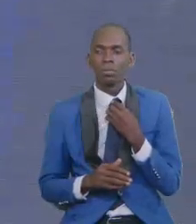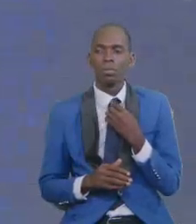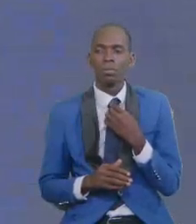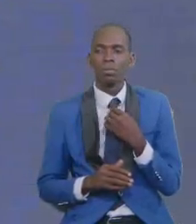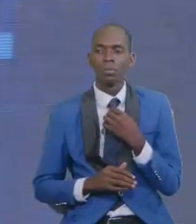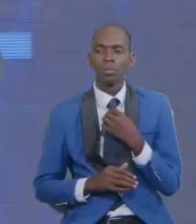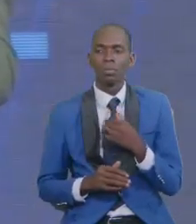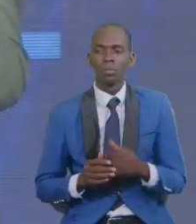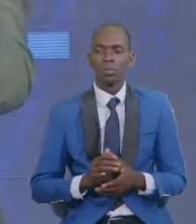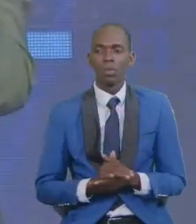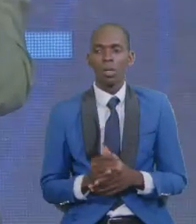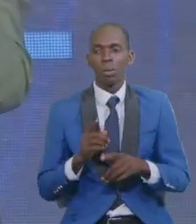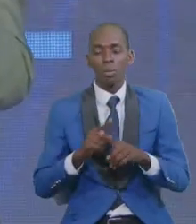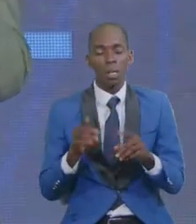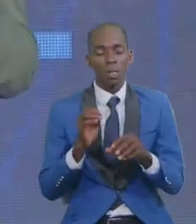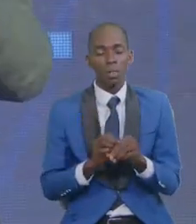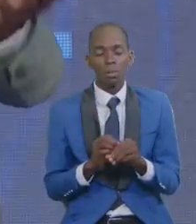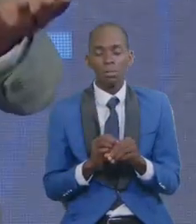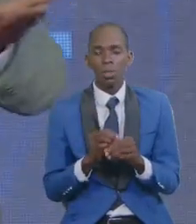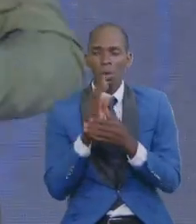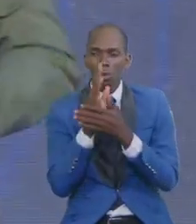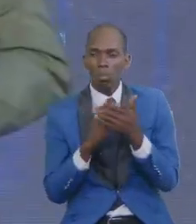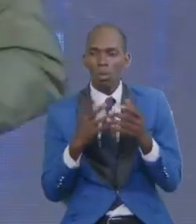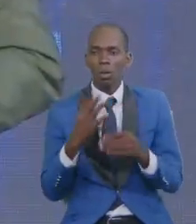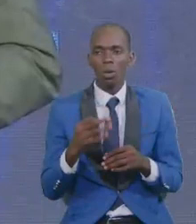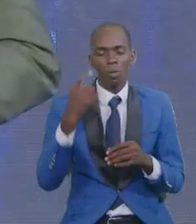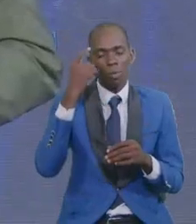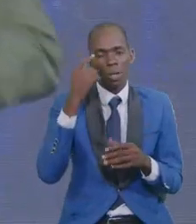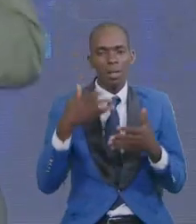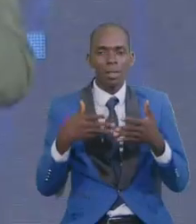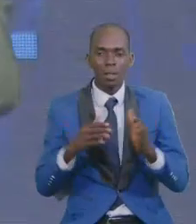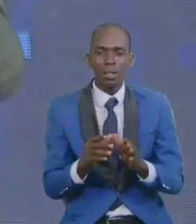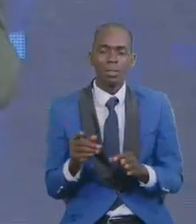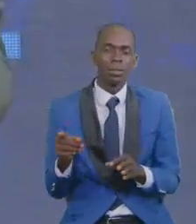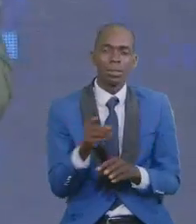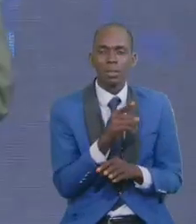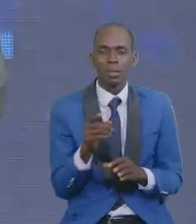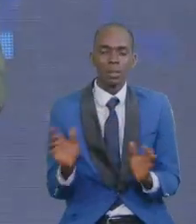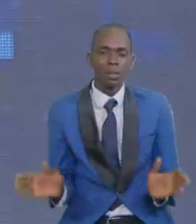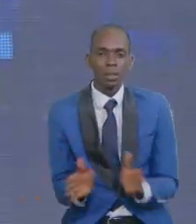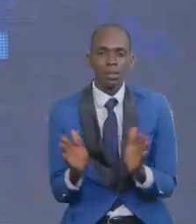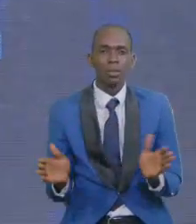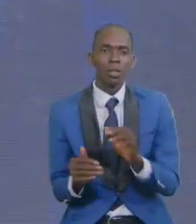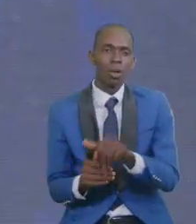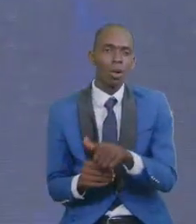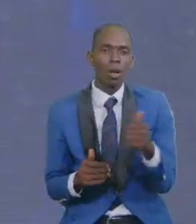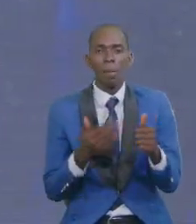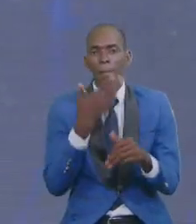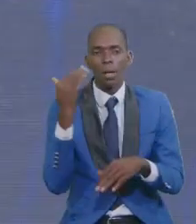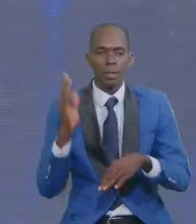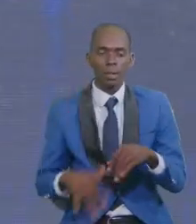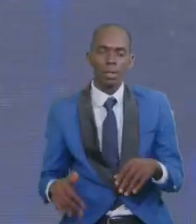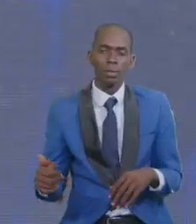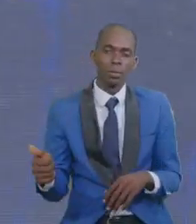but in lowliness of mind, let each esteem other better than